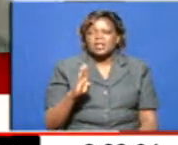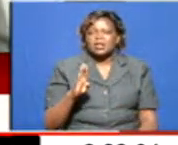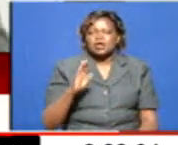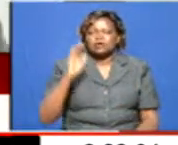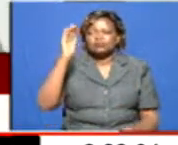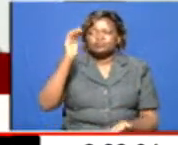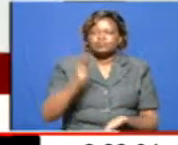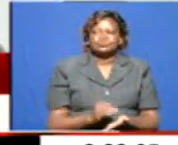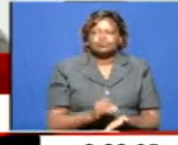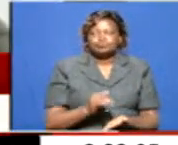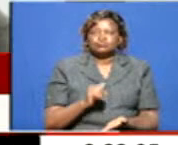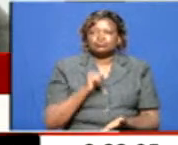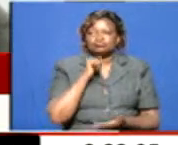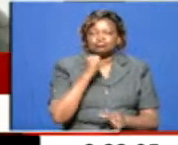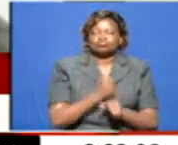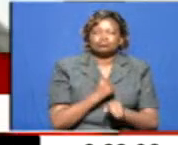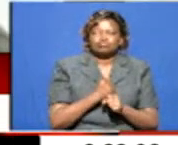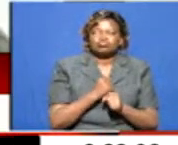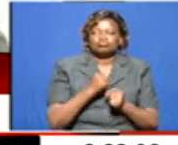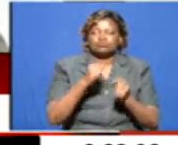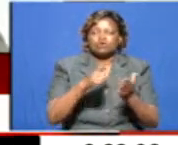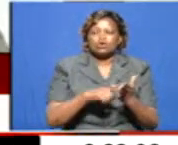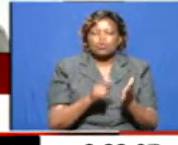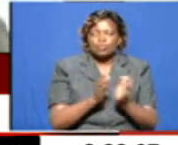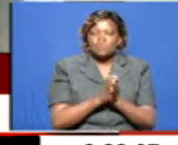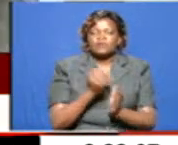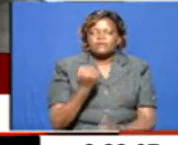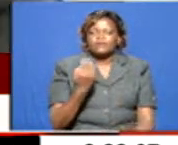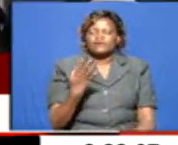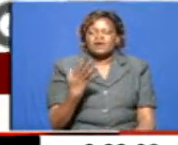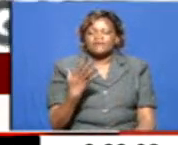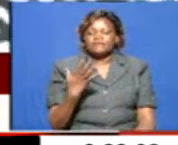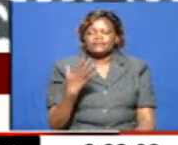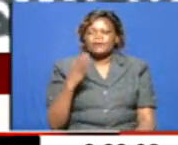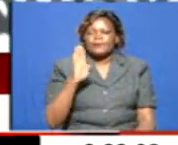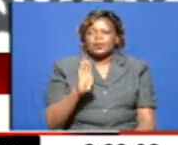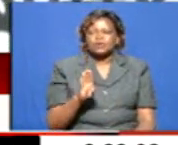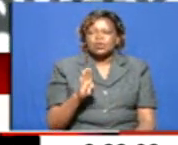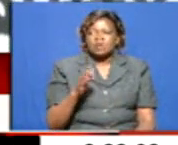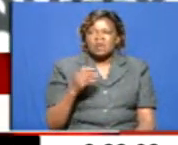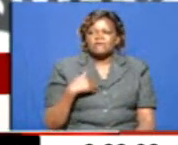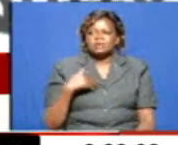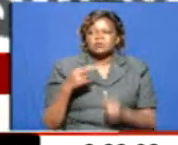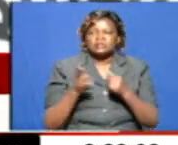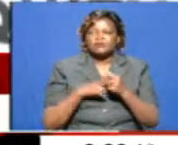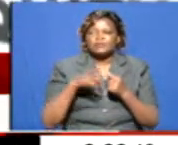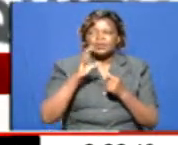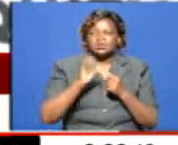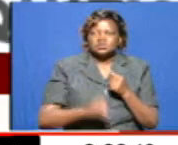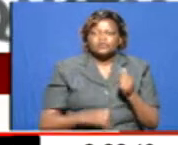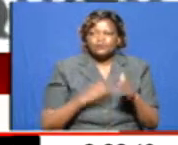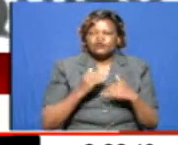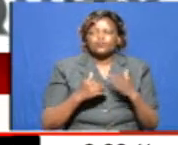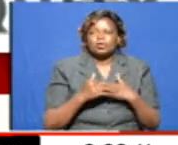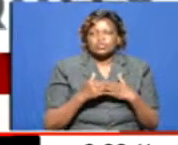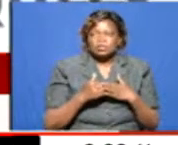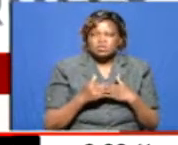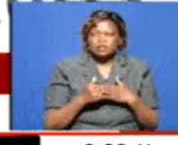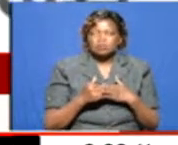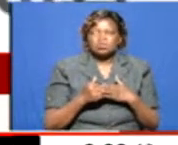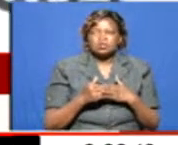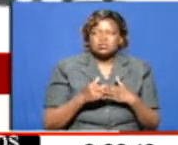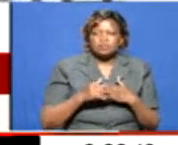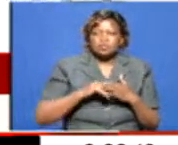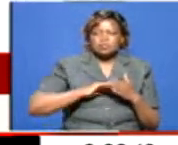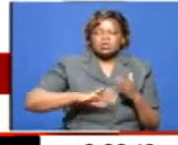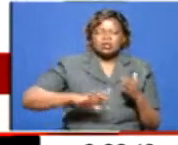to non-performing loans, with 45 billion shillings constituting 7% of the total outstanding gross